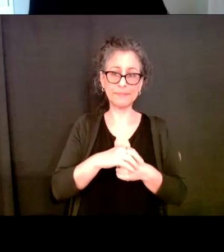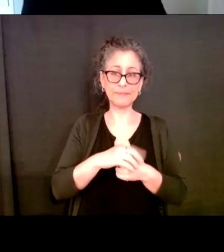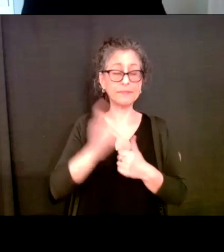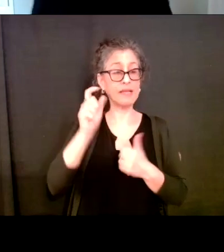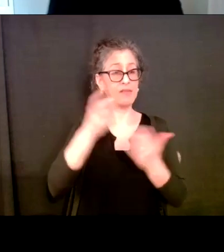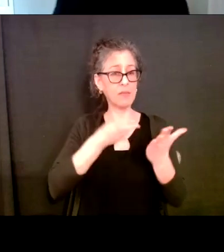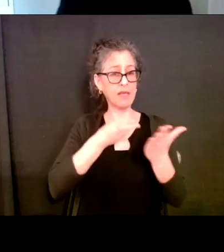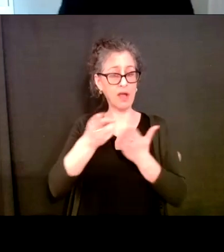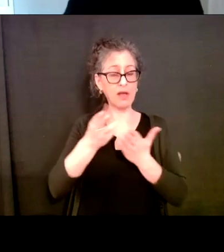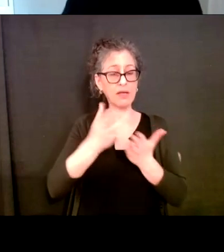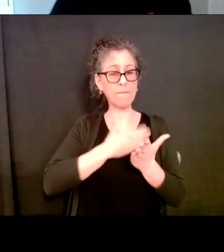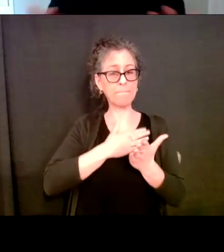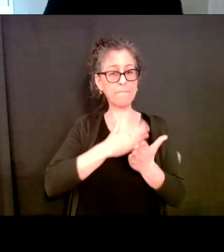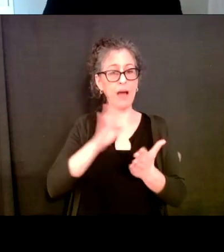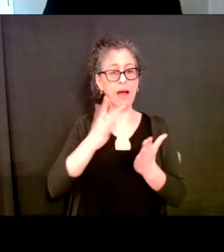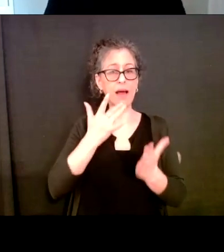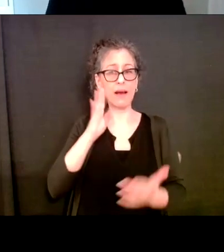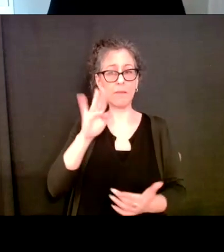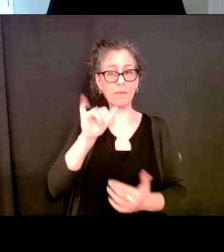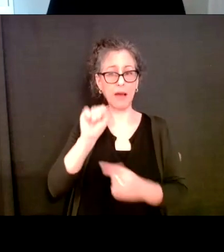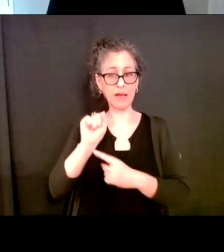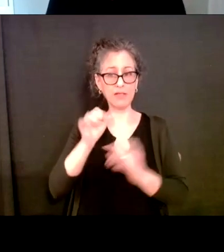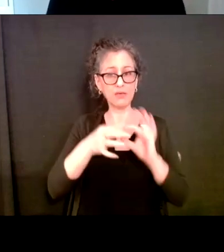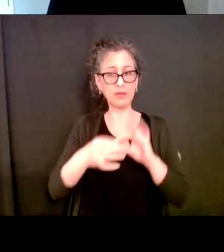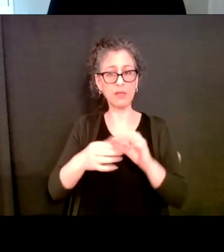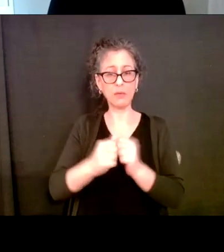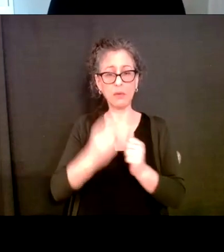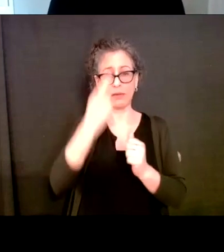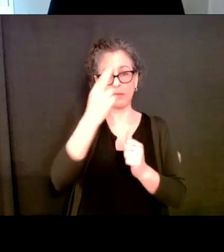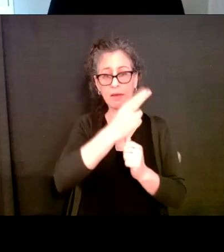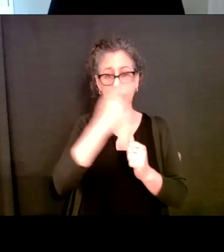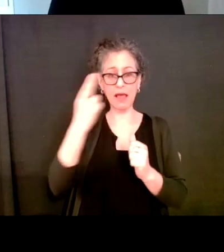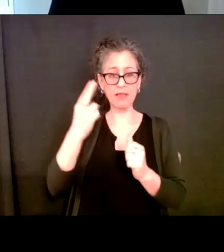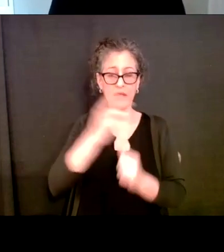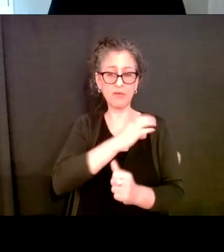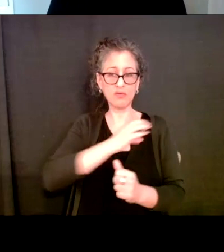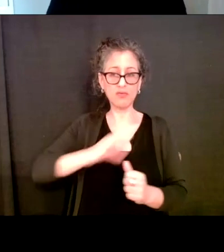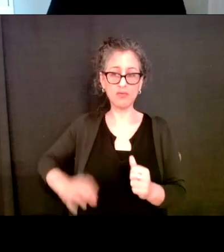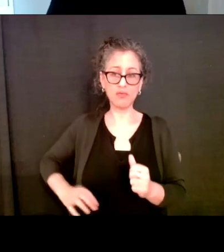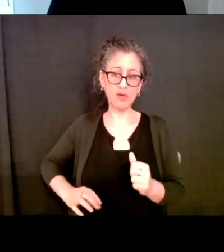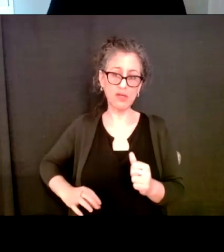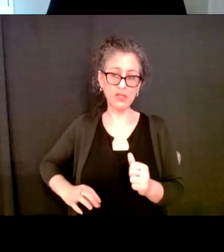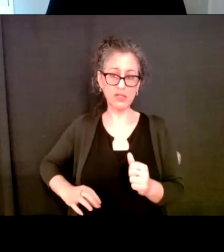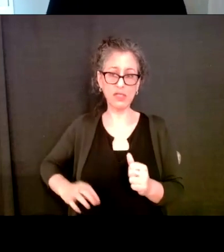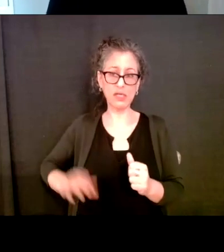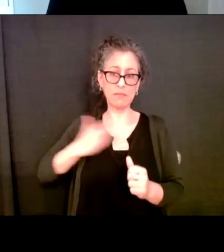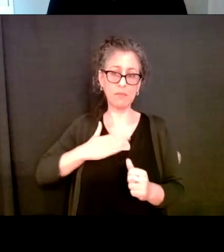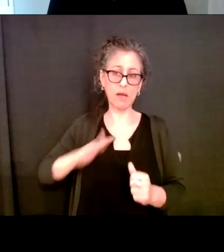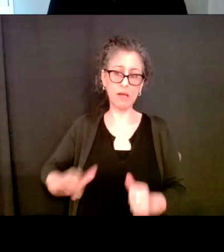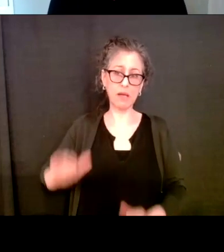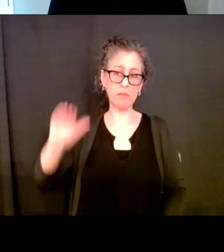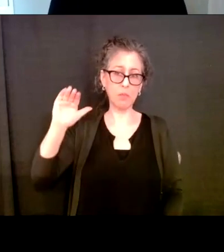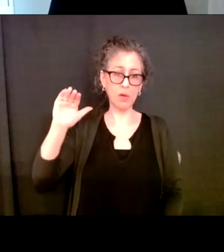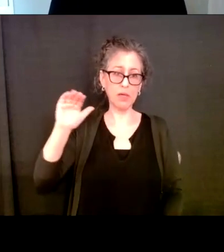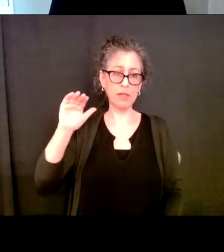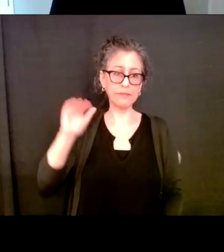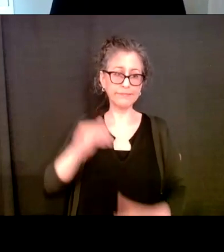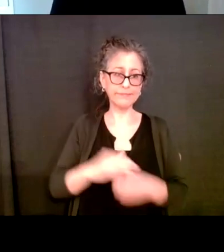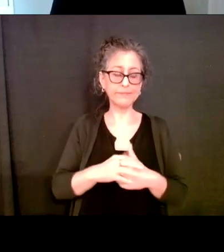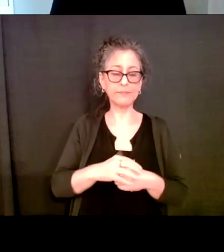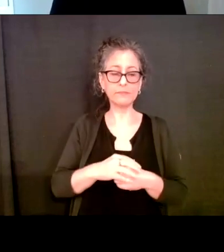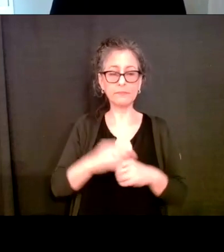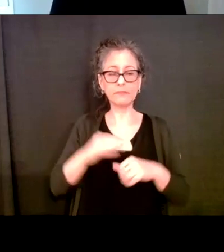honest here, my bias is around Catholicism and Christianity. That has been my upbringing and has influenced